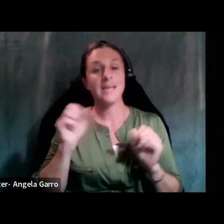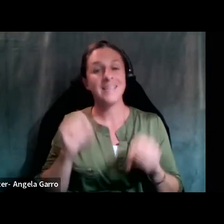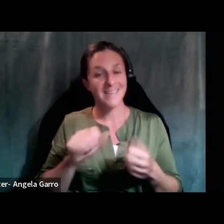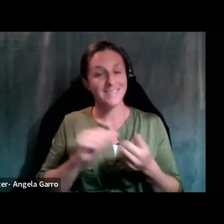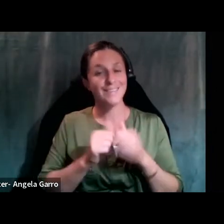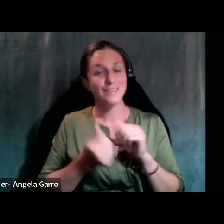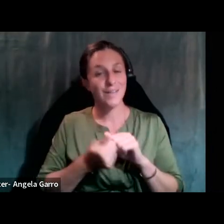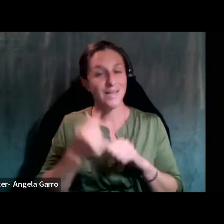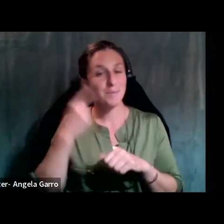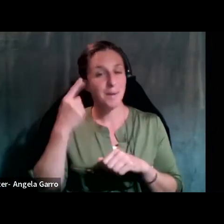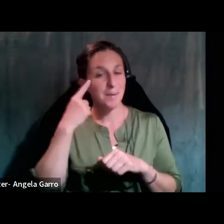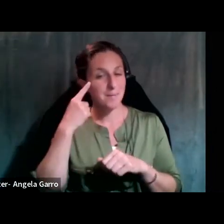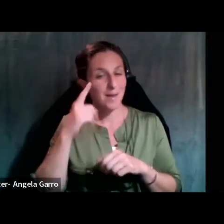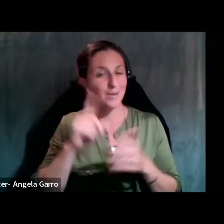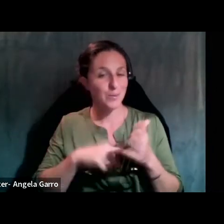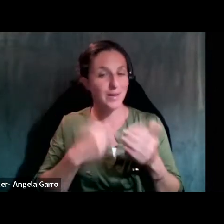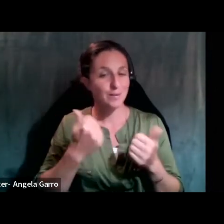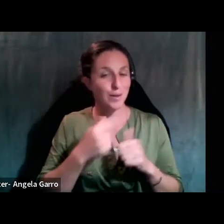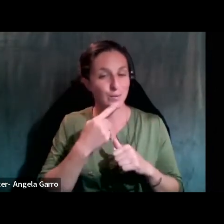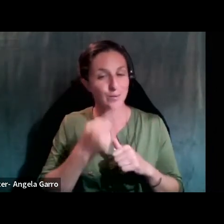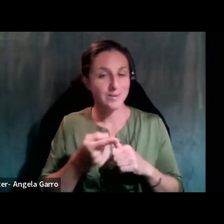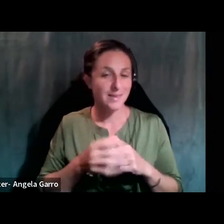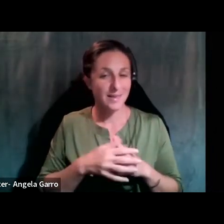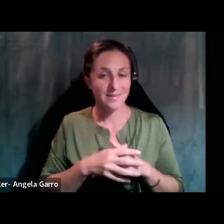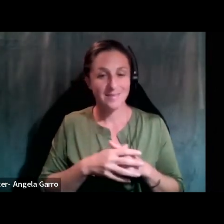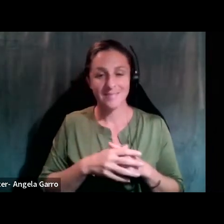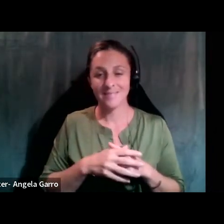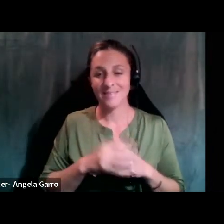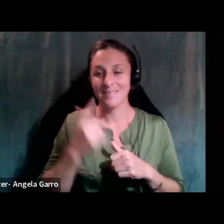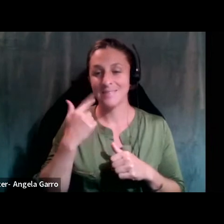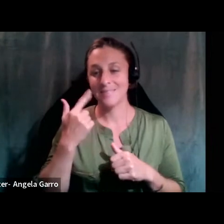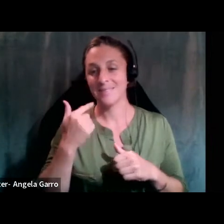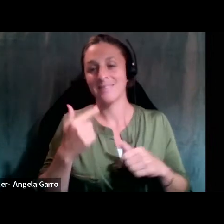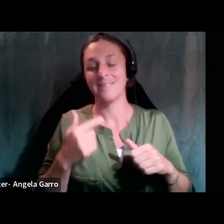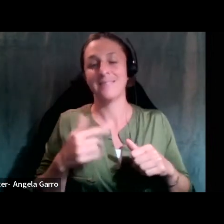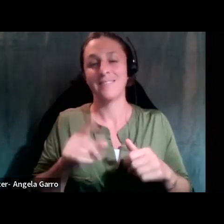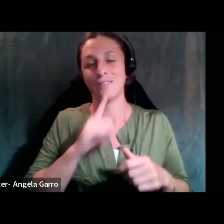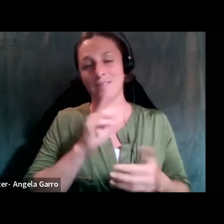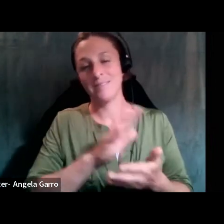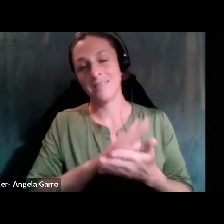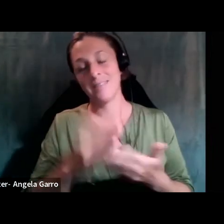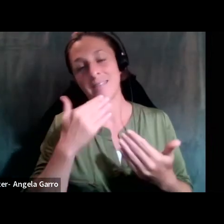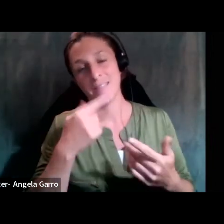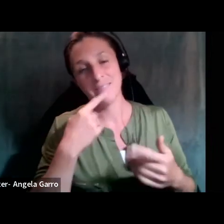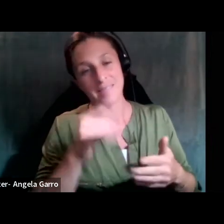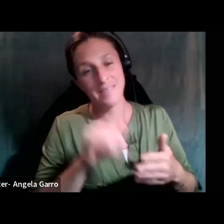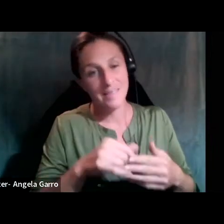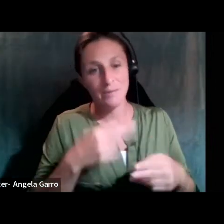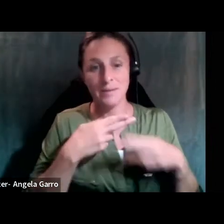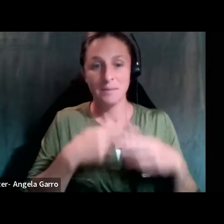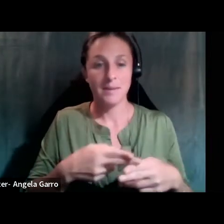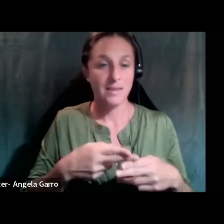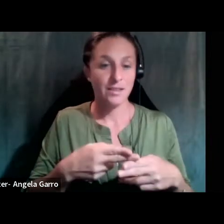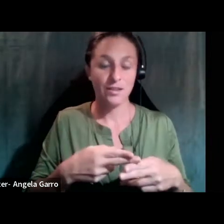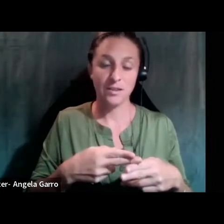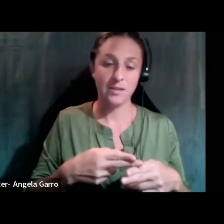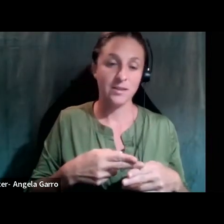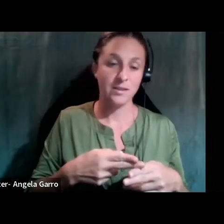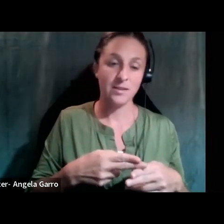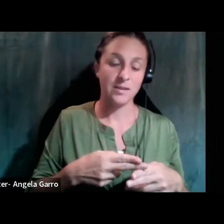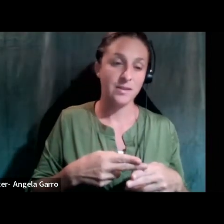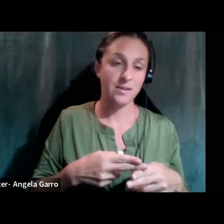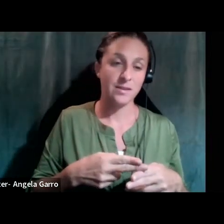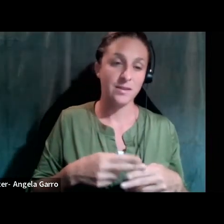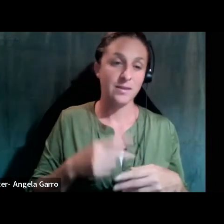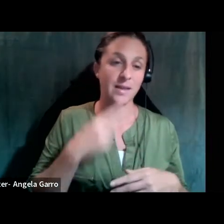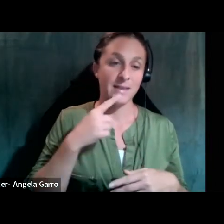my mind is what I'm trying to tell you. Well, I mentioned that it was, that's really nice. Thank you for saying that. I want to mention it wasn't, I say